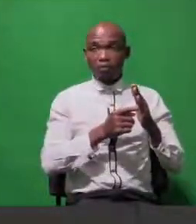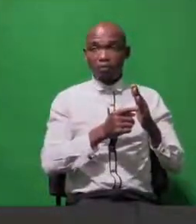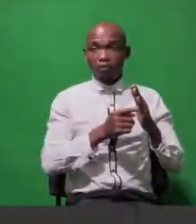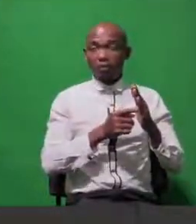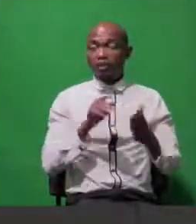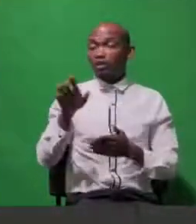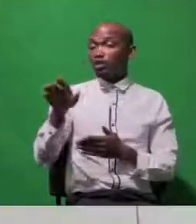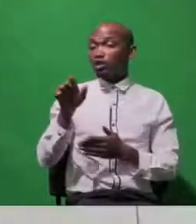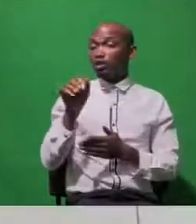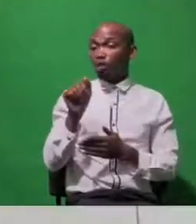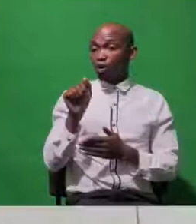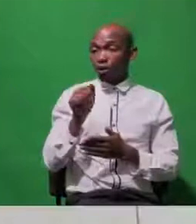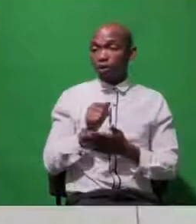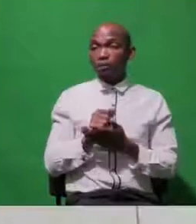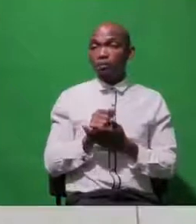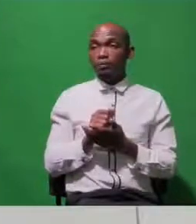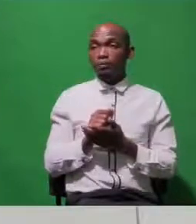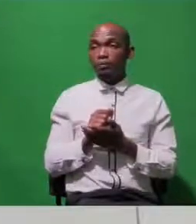called the